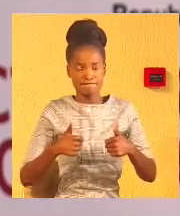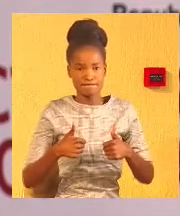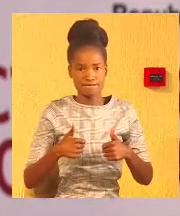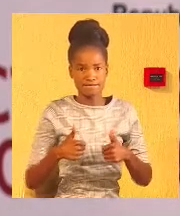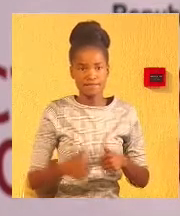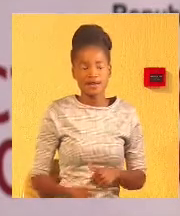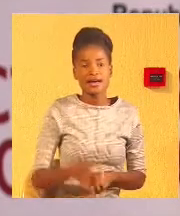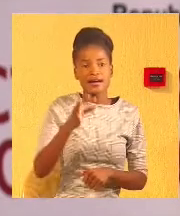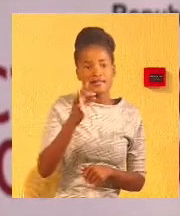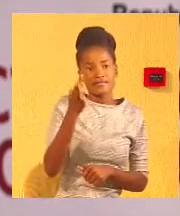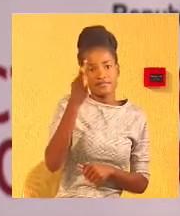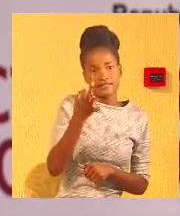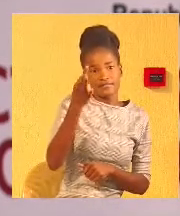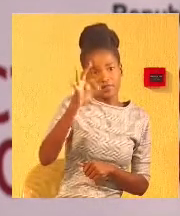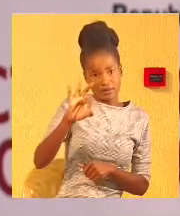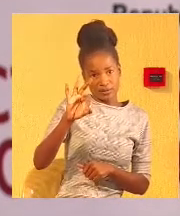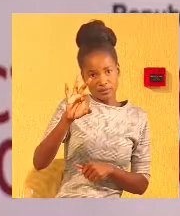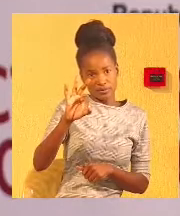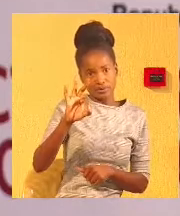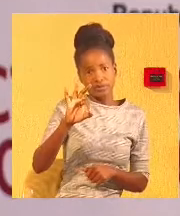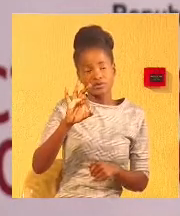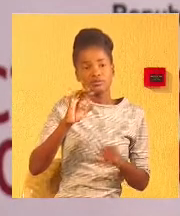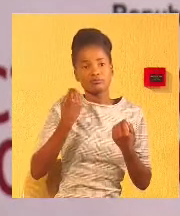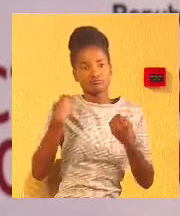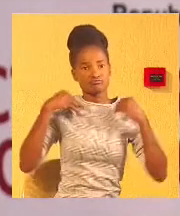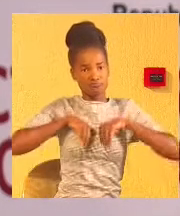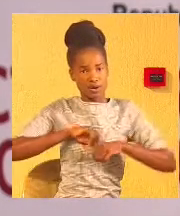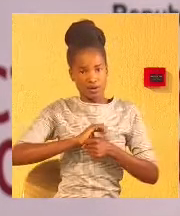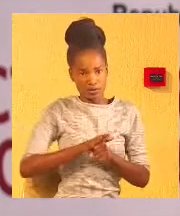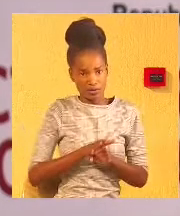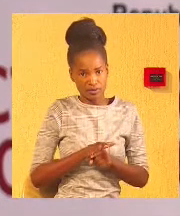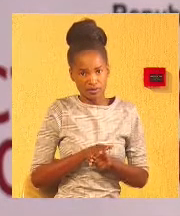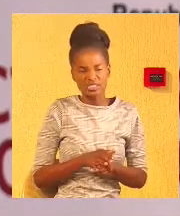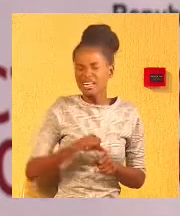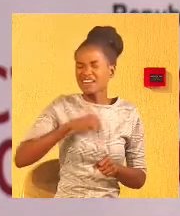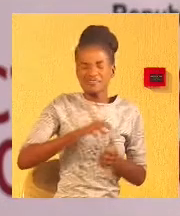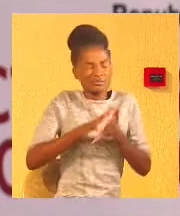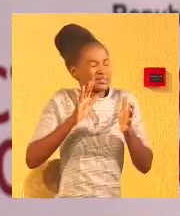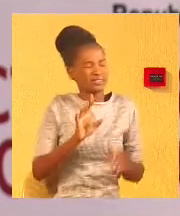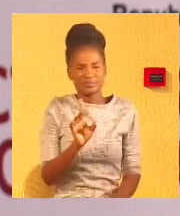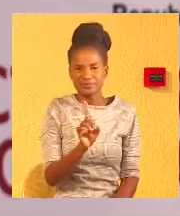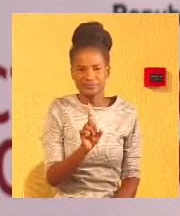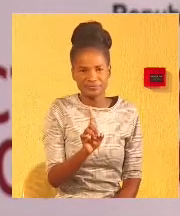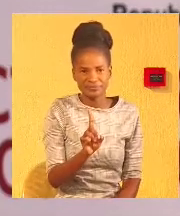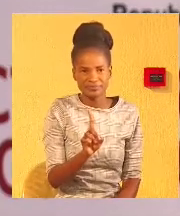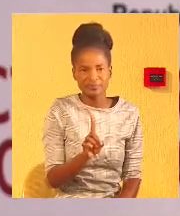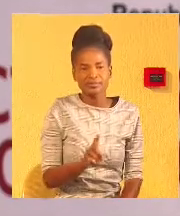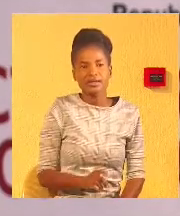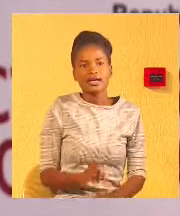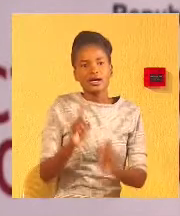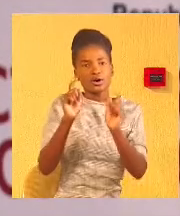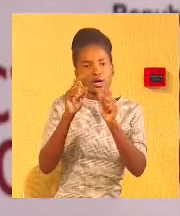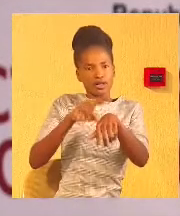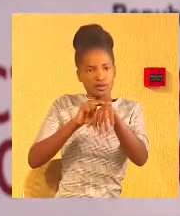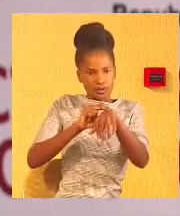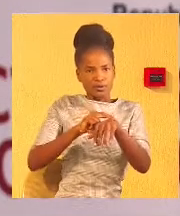have 9 that are still active. The 9 are in stable conditions, and our case management